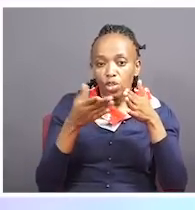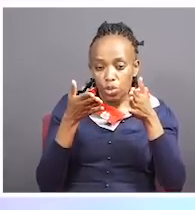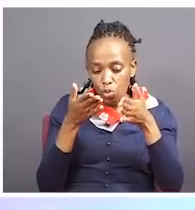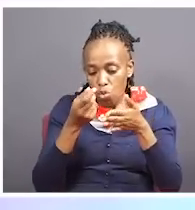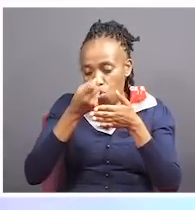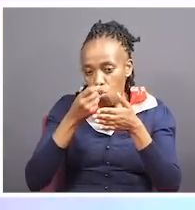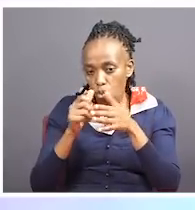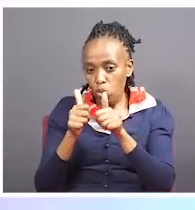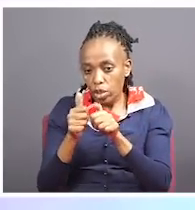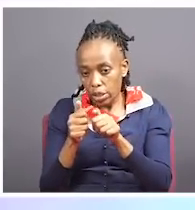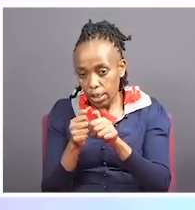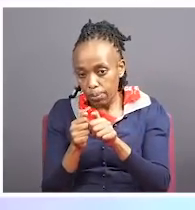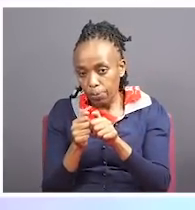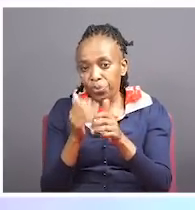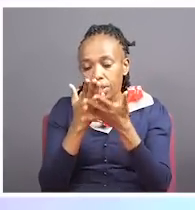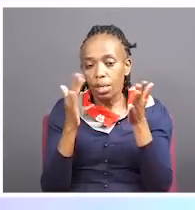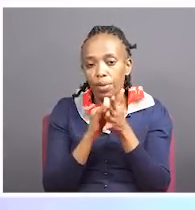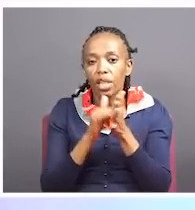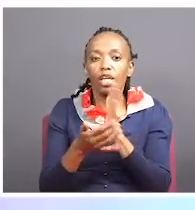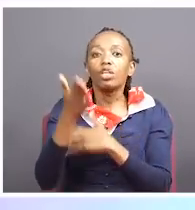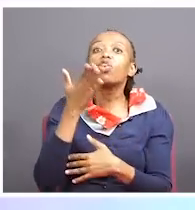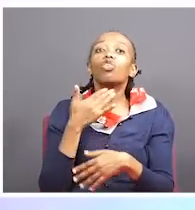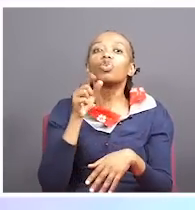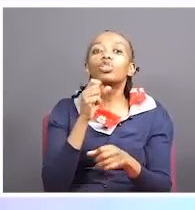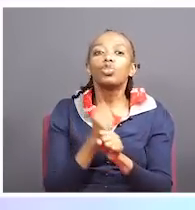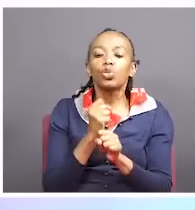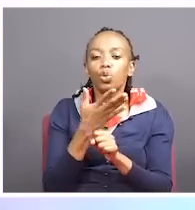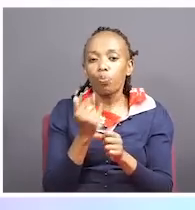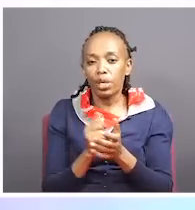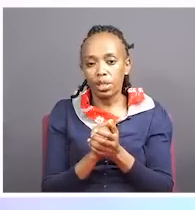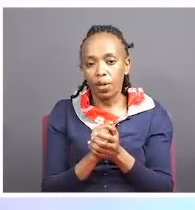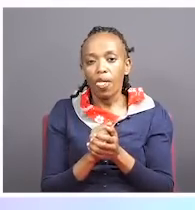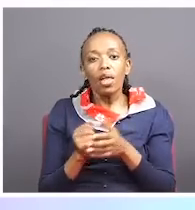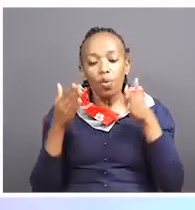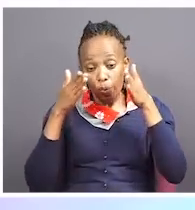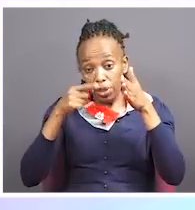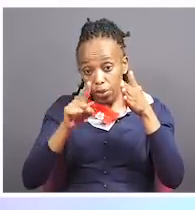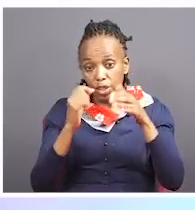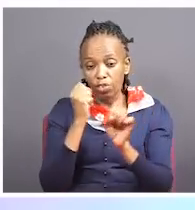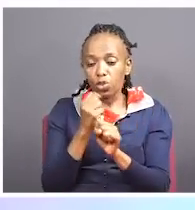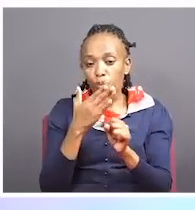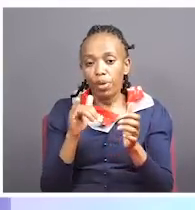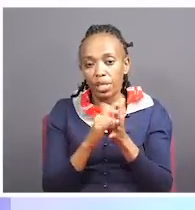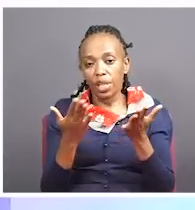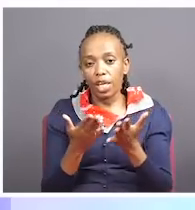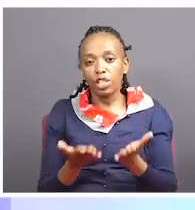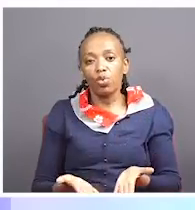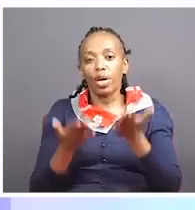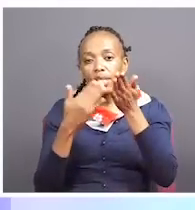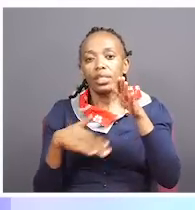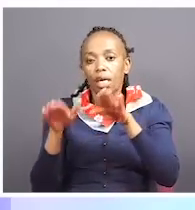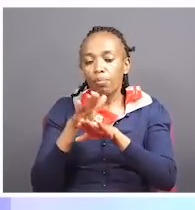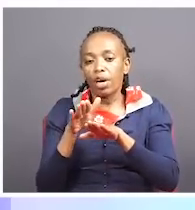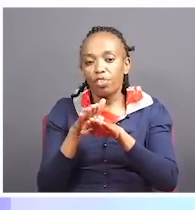just write down in the chat section something that God wants you to do better, or that you are committing yourself to do better, so that you